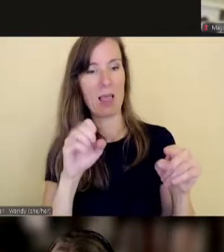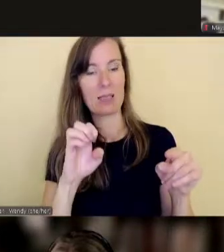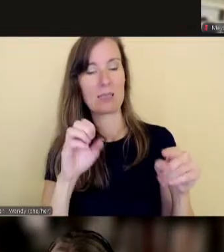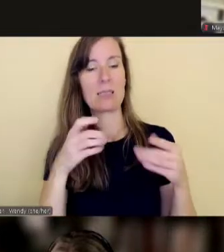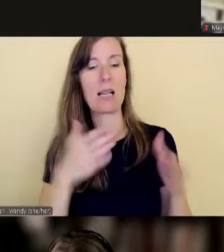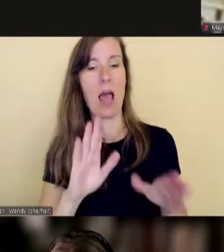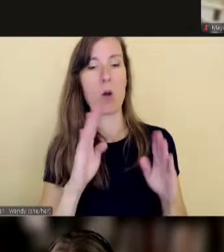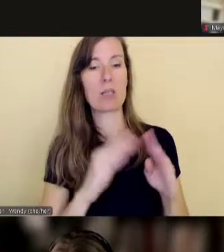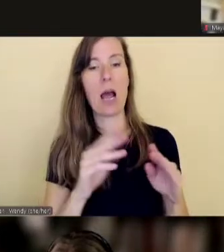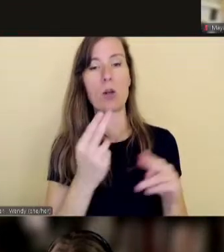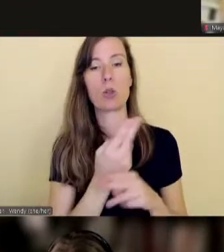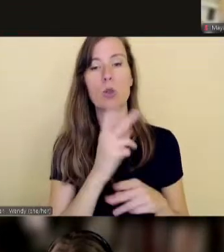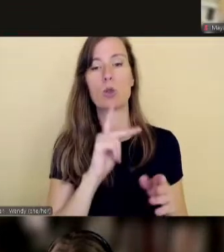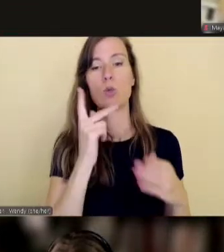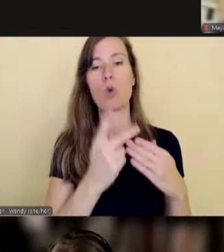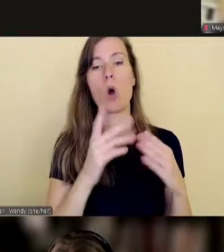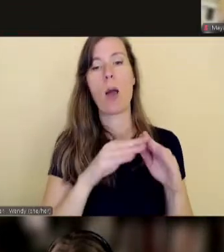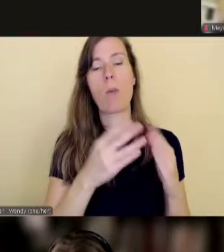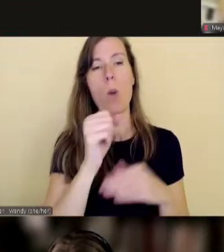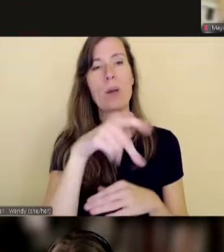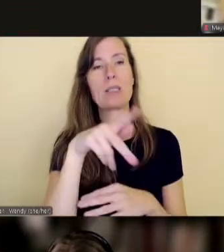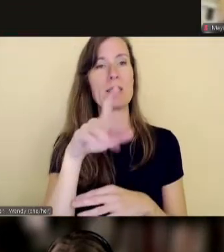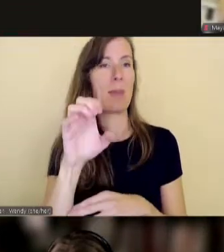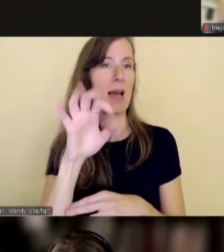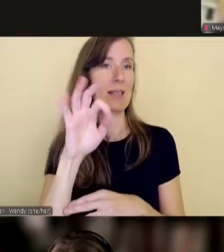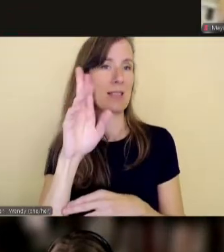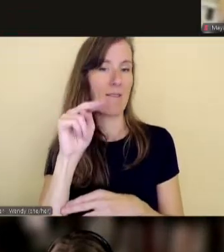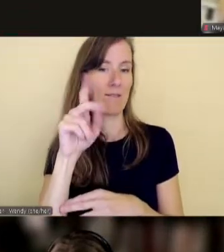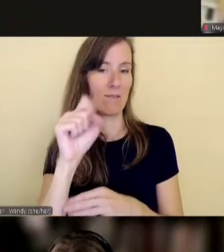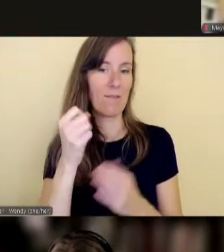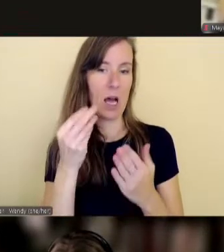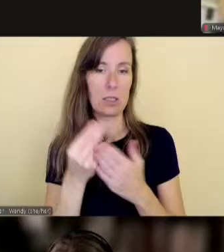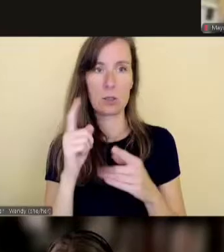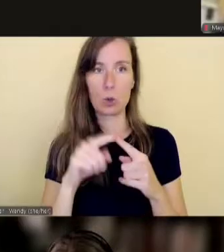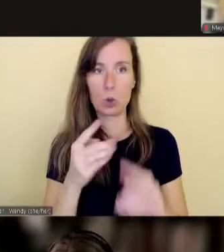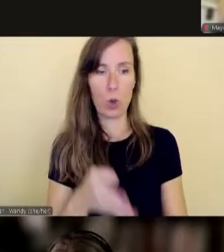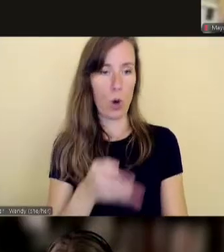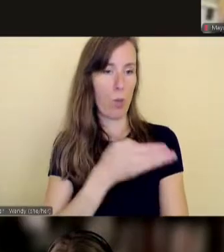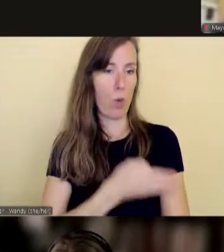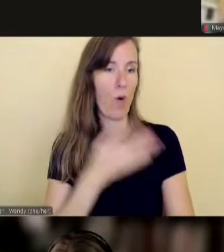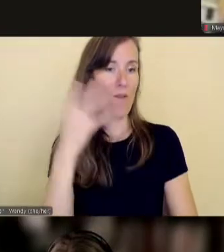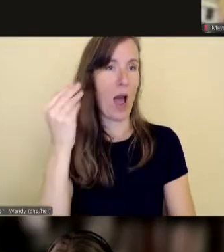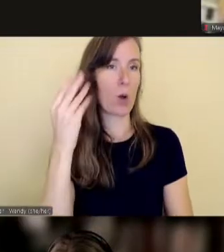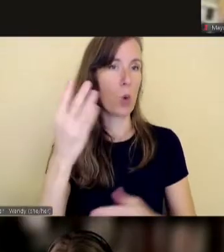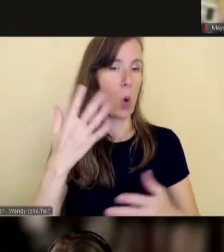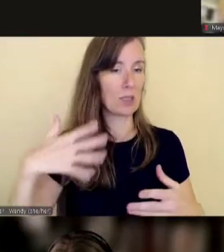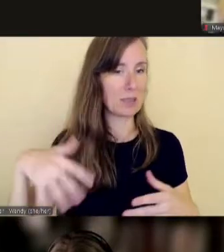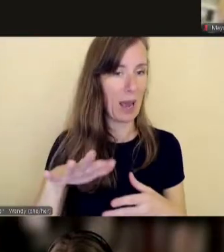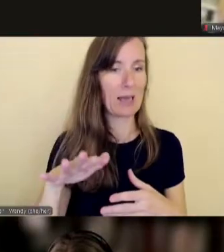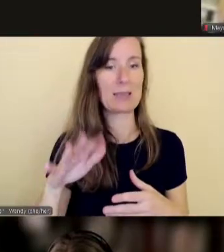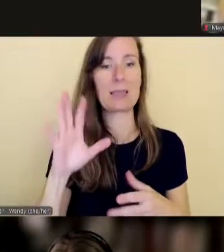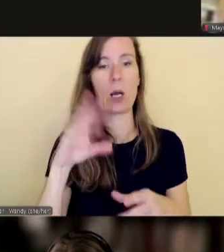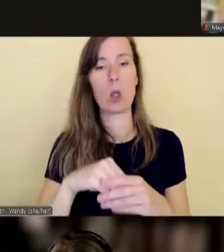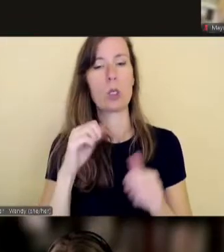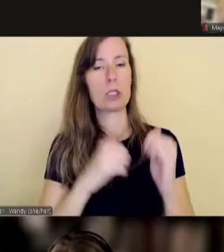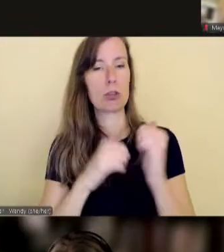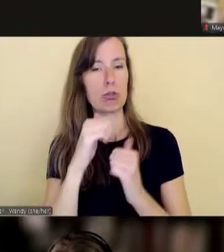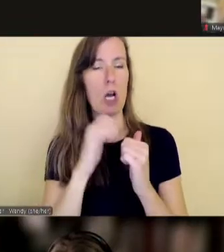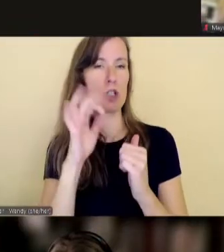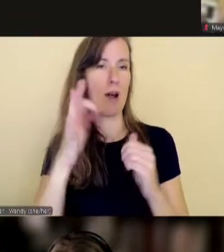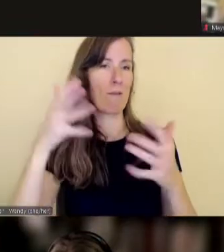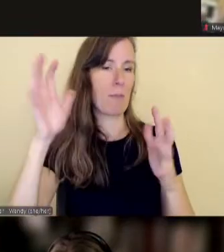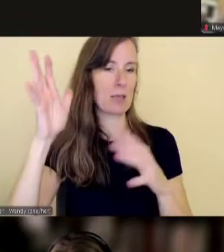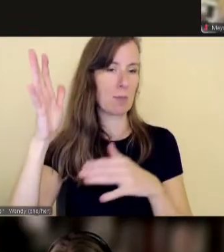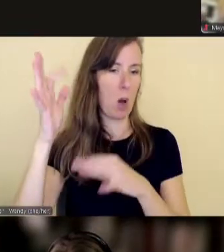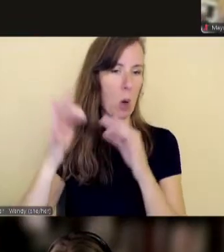court. We have been unable to find that this 99-year lease was recorded in the county land records. A copy should